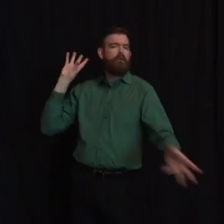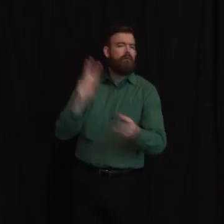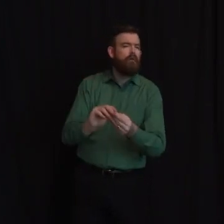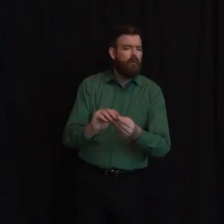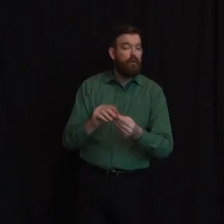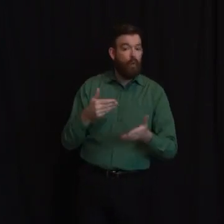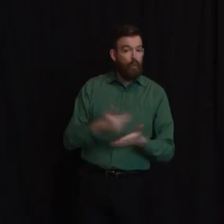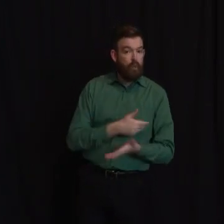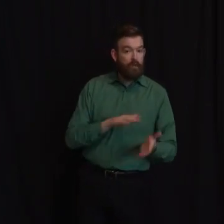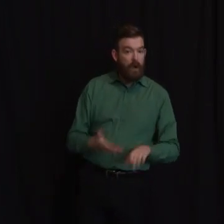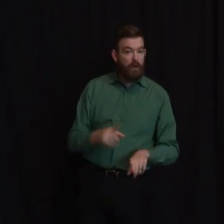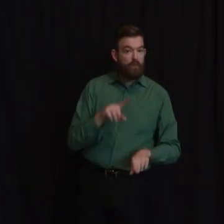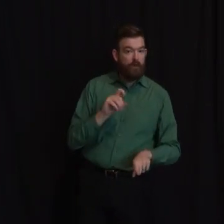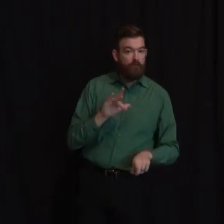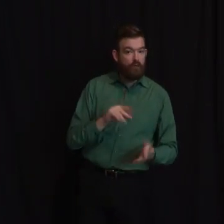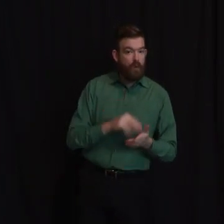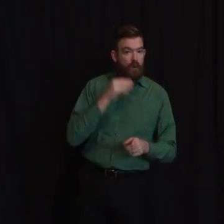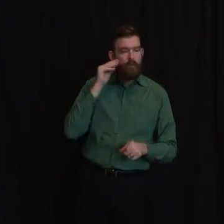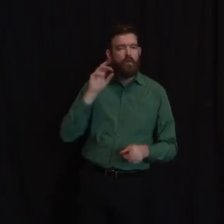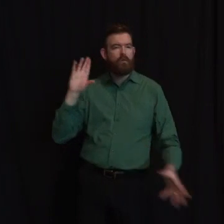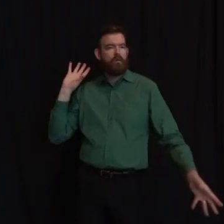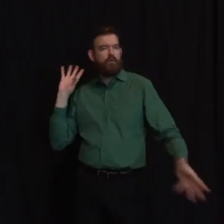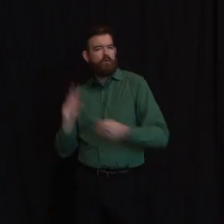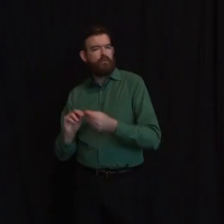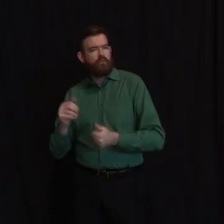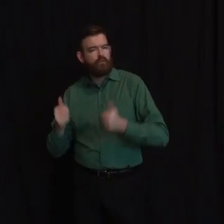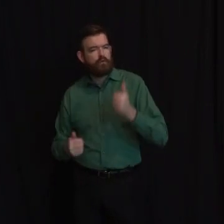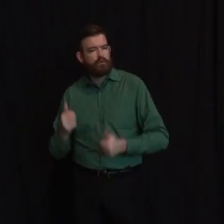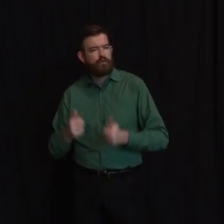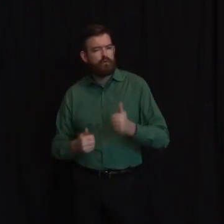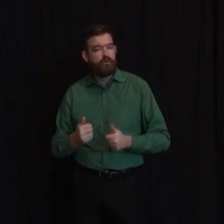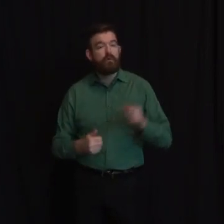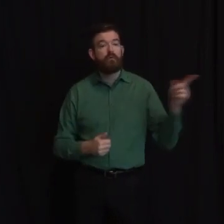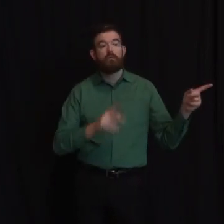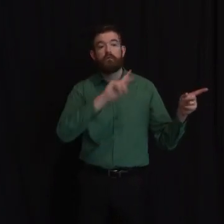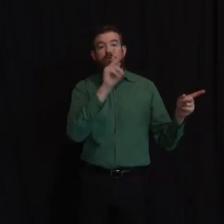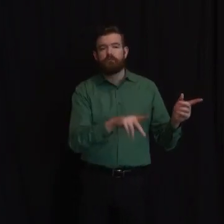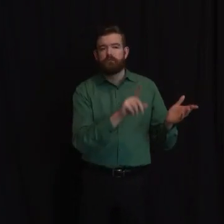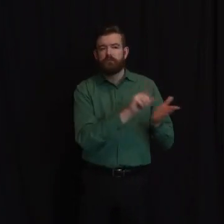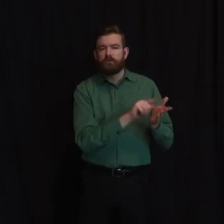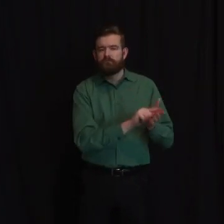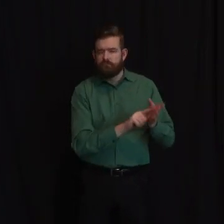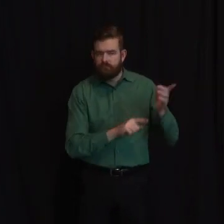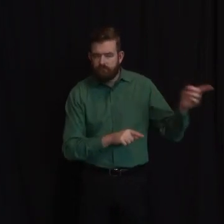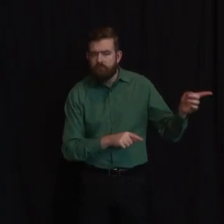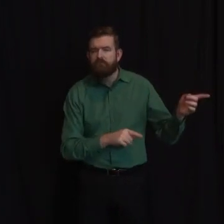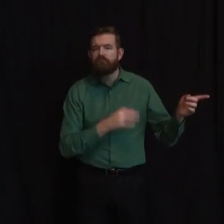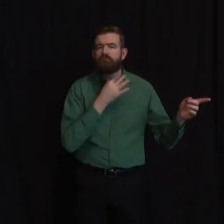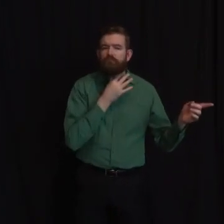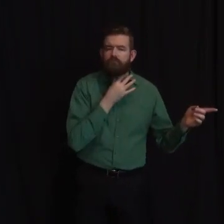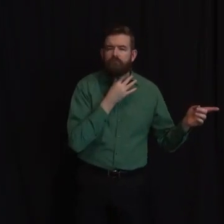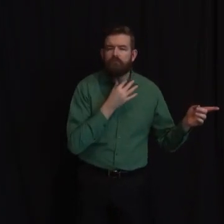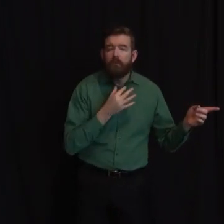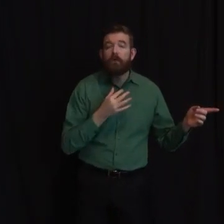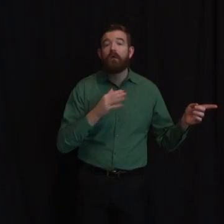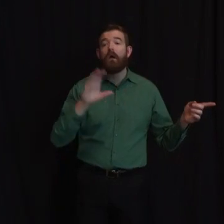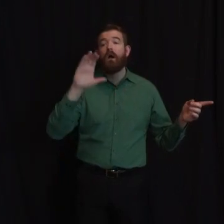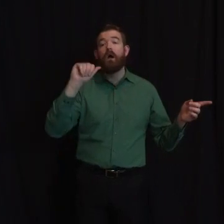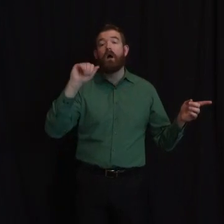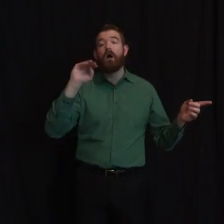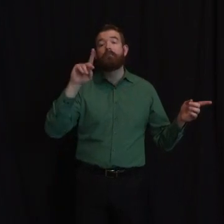their Inquirer is also asking about reports that 80% of deaths in Camden County were from residents at nursing homes. Is